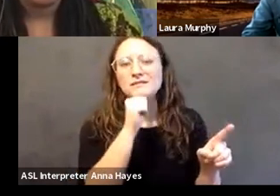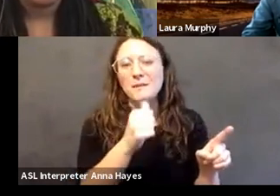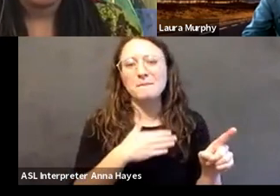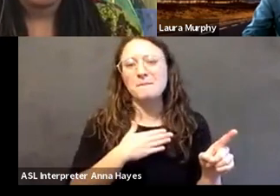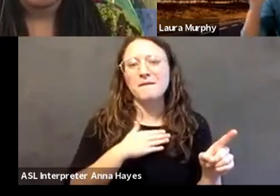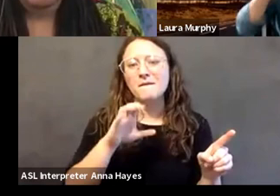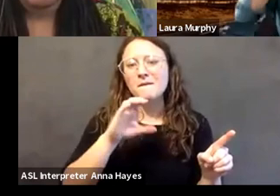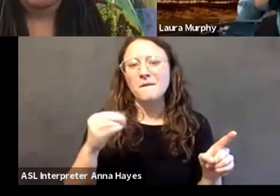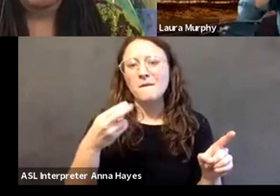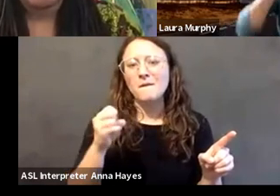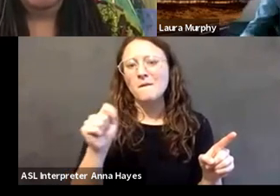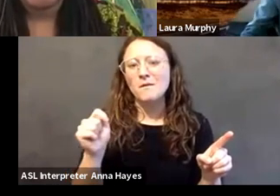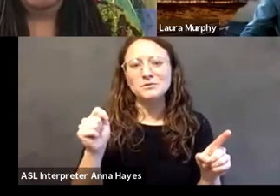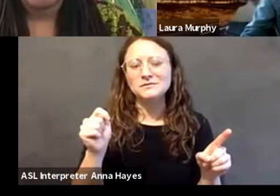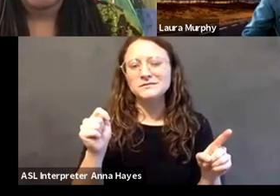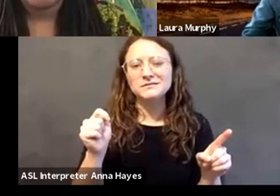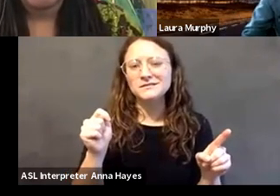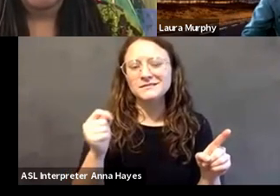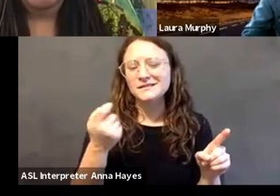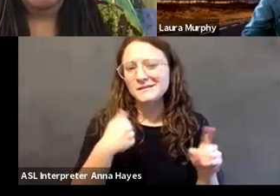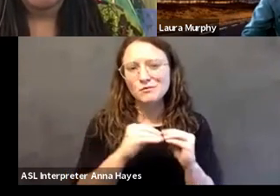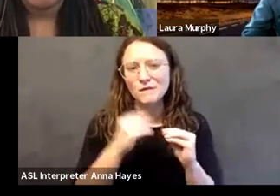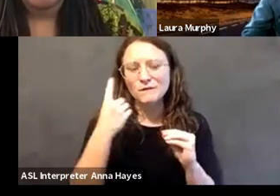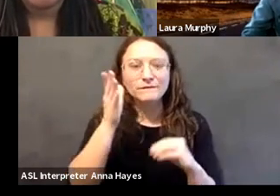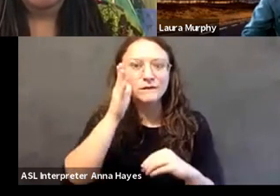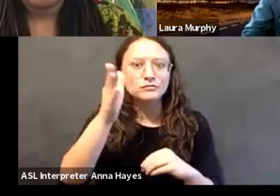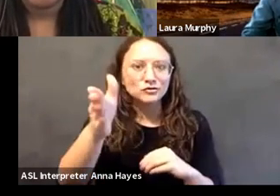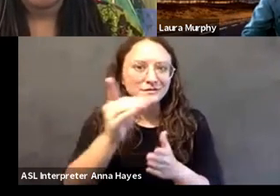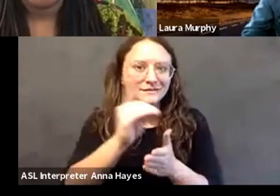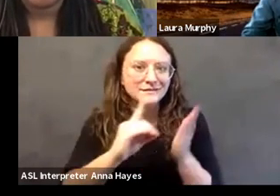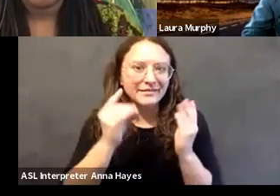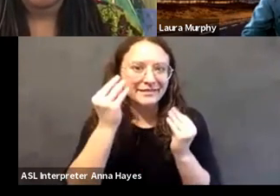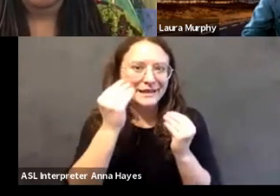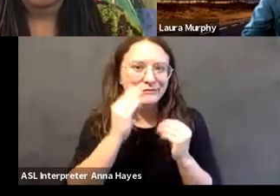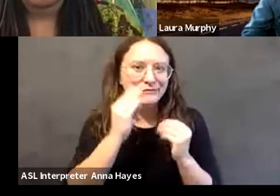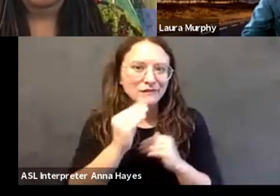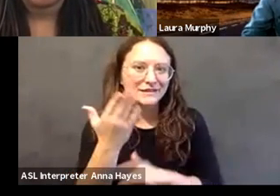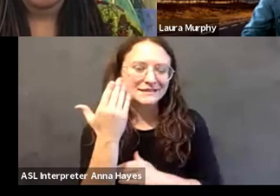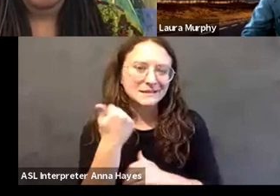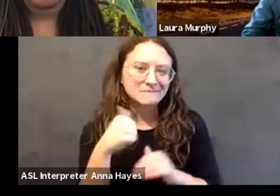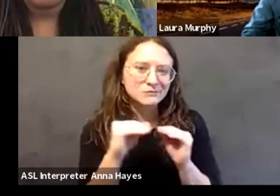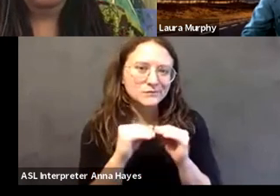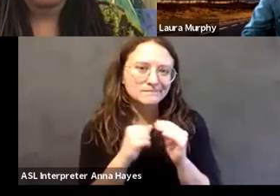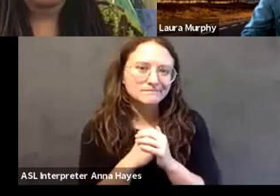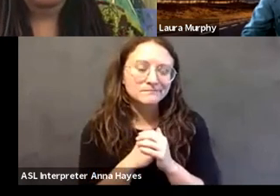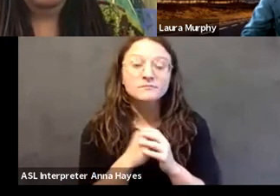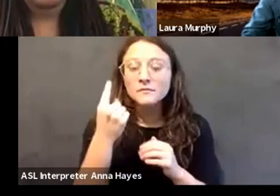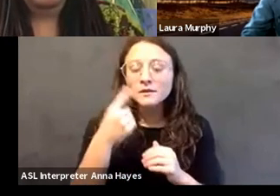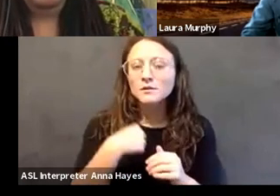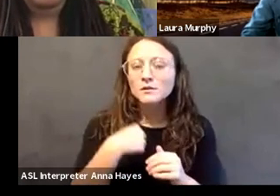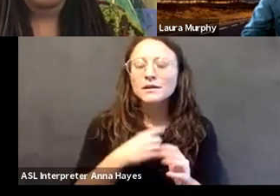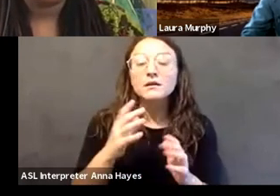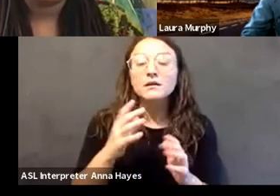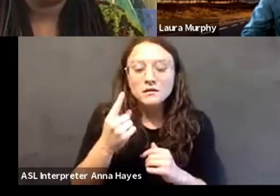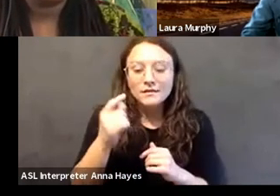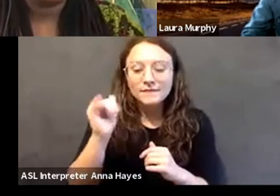my co-host for future design thinking breakfasts. But we do have, you know, the future design,